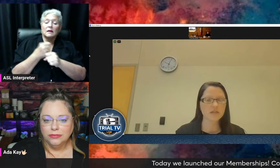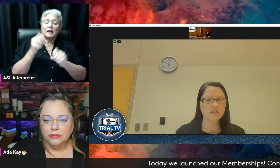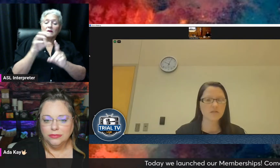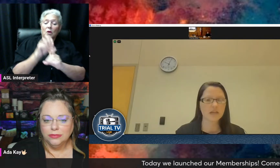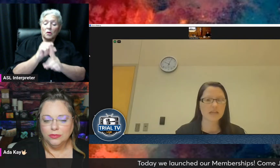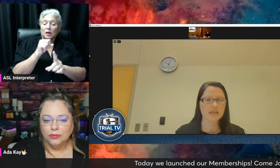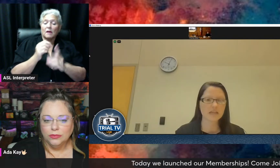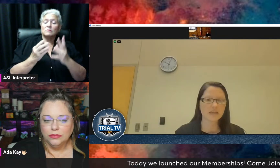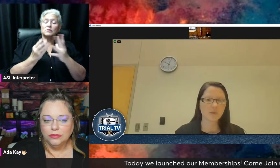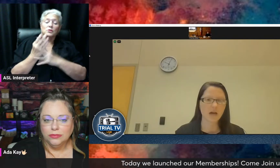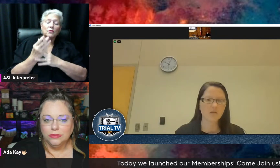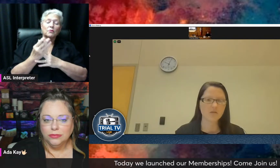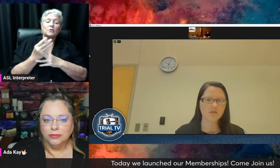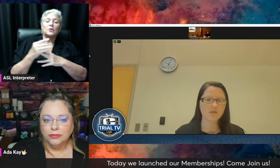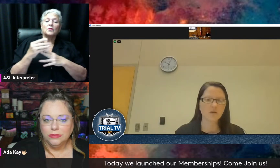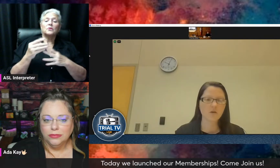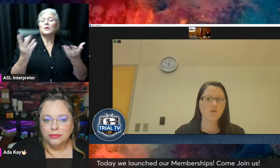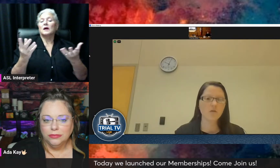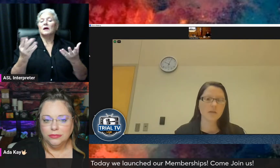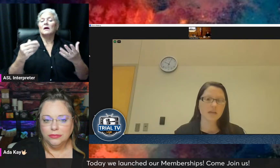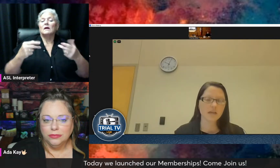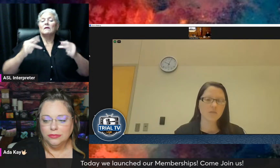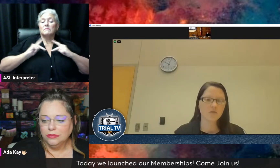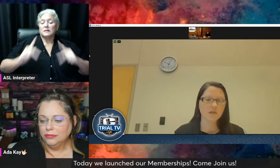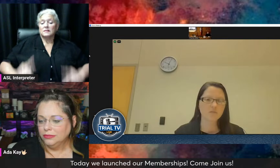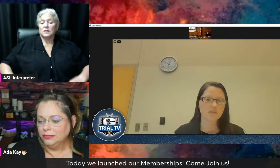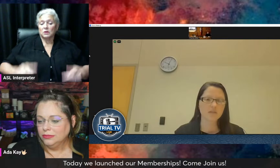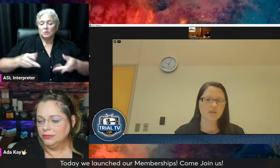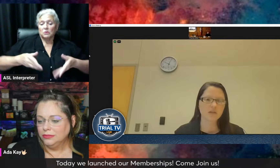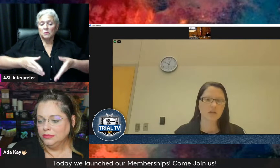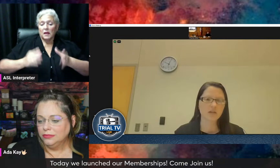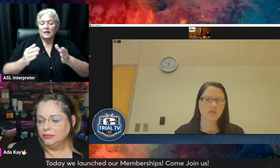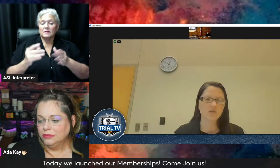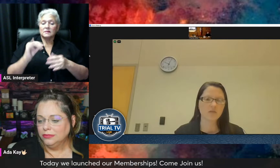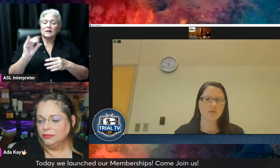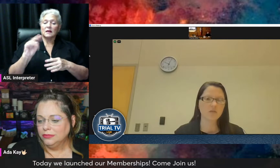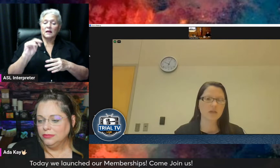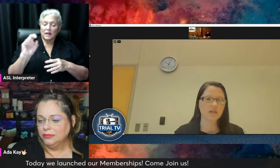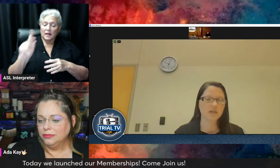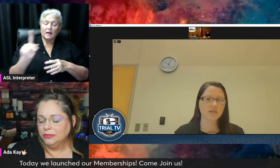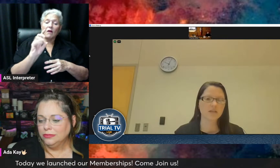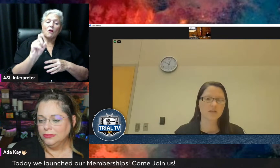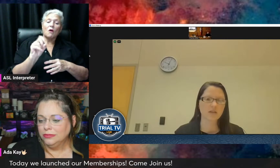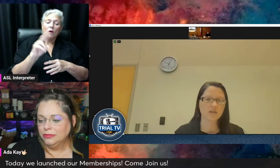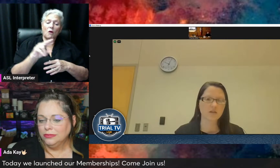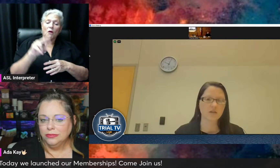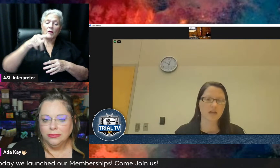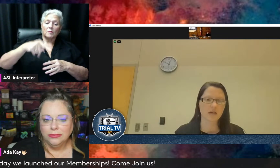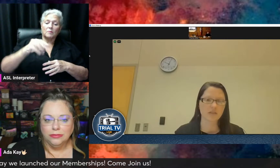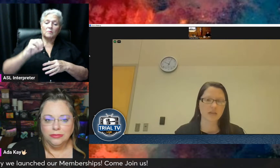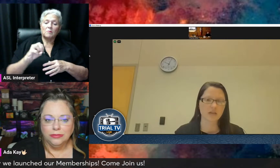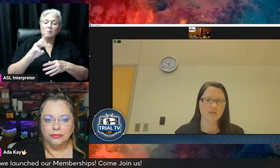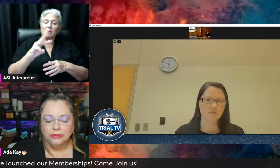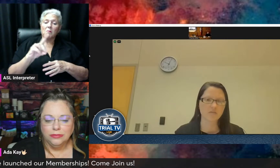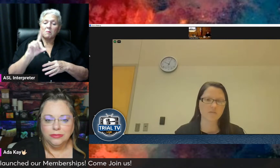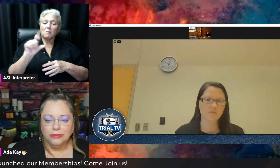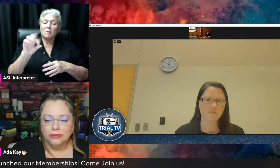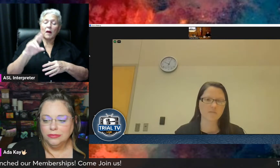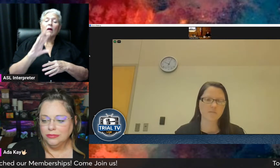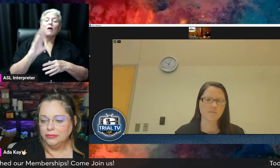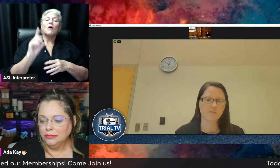physical means like inks and powders, or we can capture them digitally through a specialized device called a live